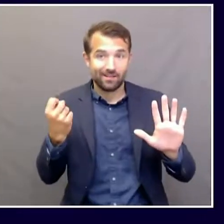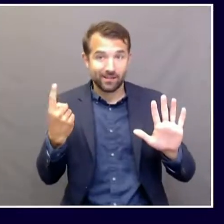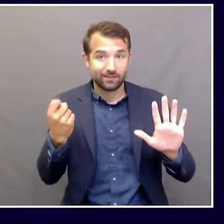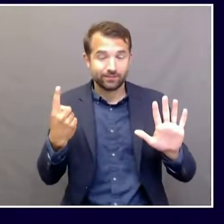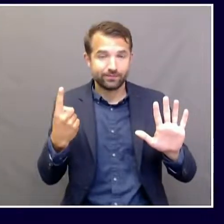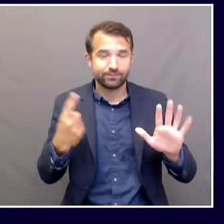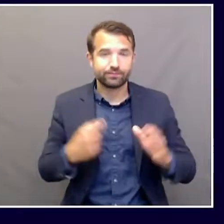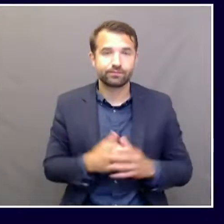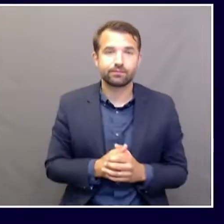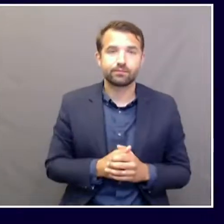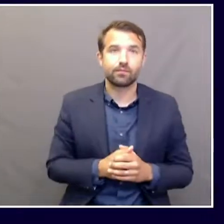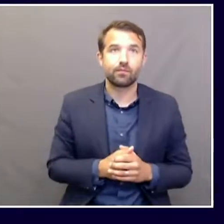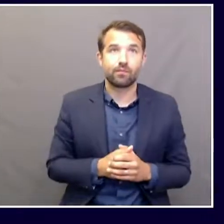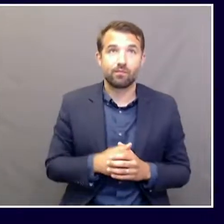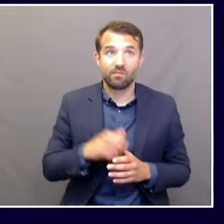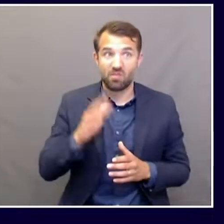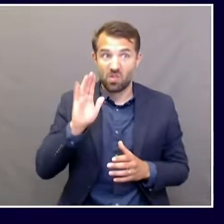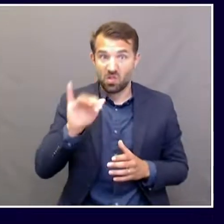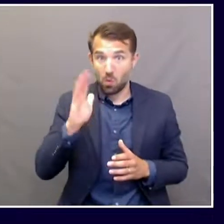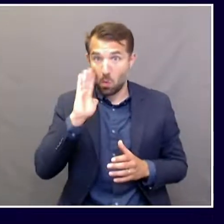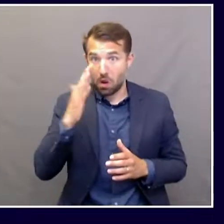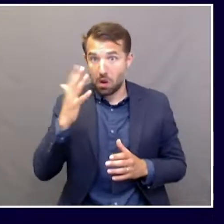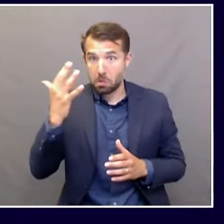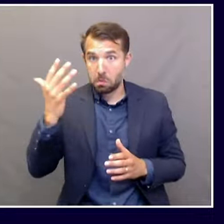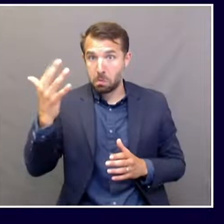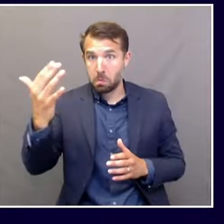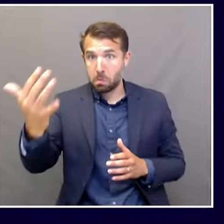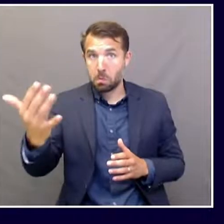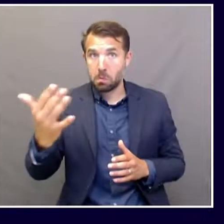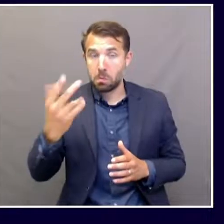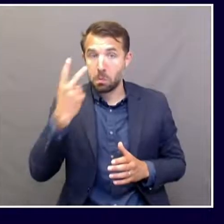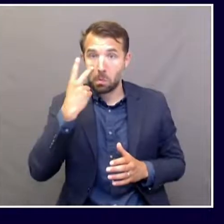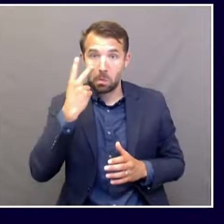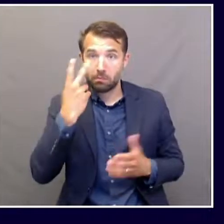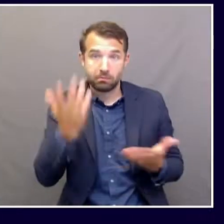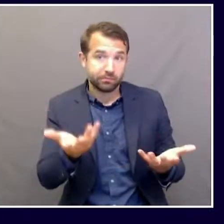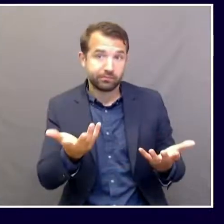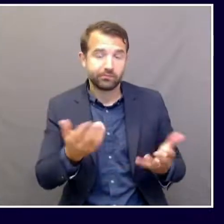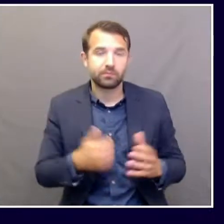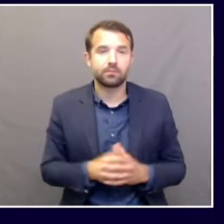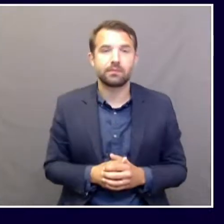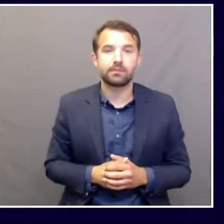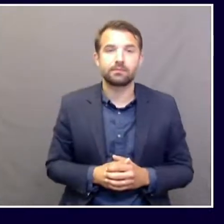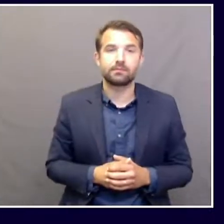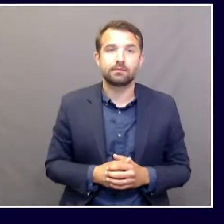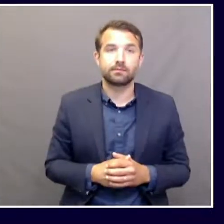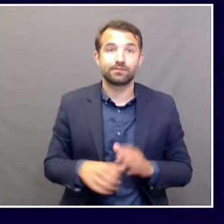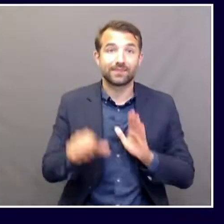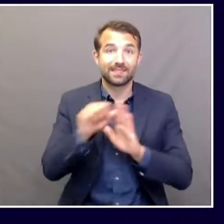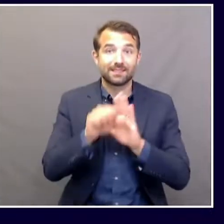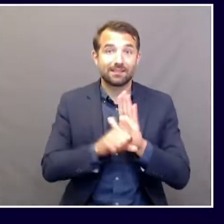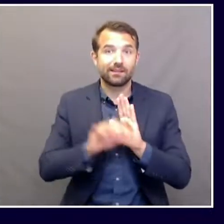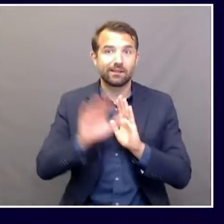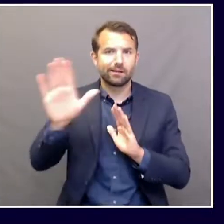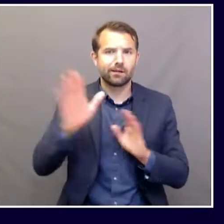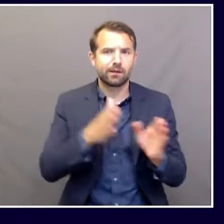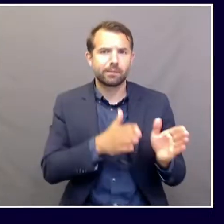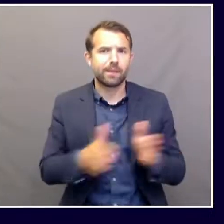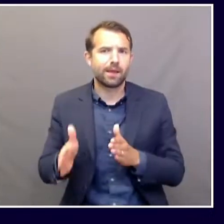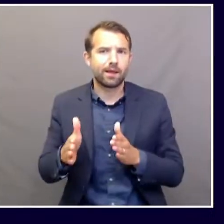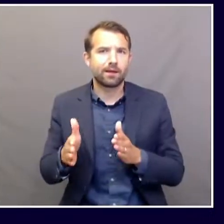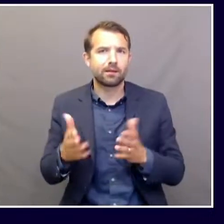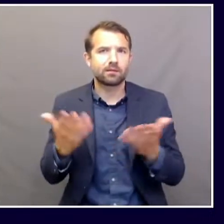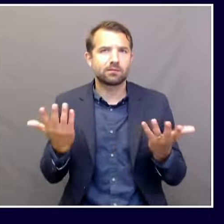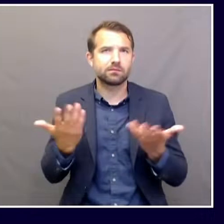out how it's going to kind of launch its vaccination for kids? I apologize if this question's already been asked.